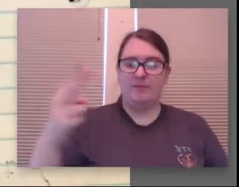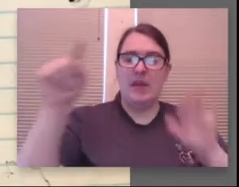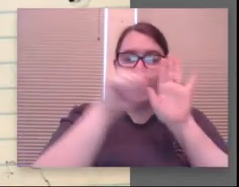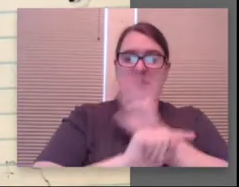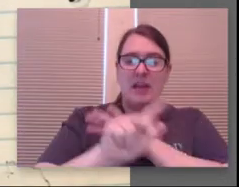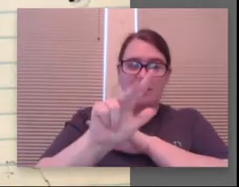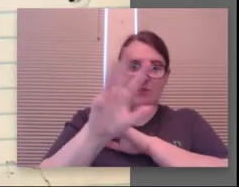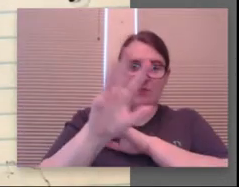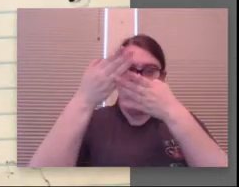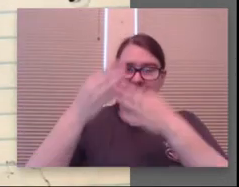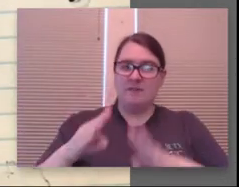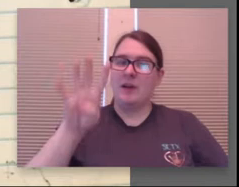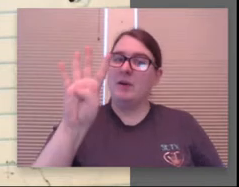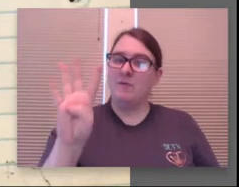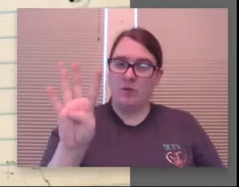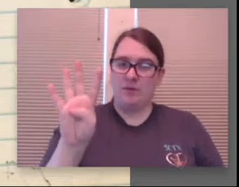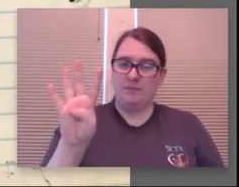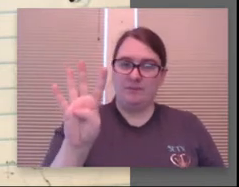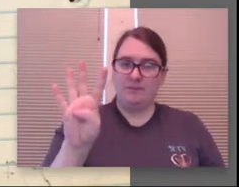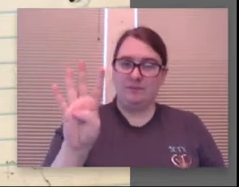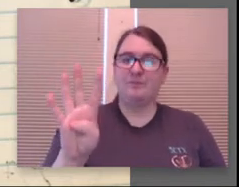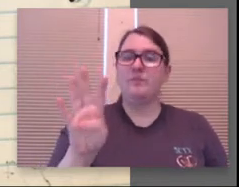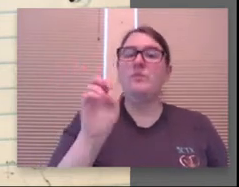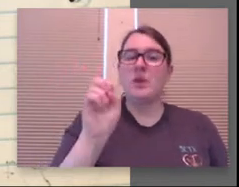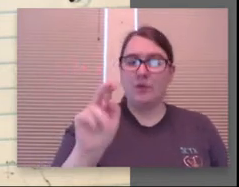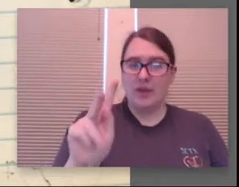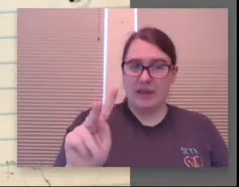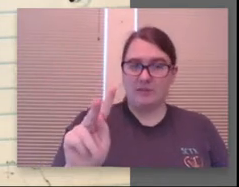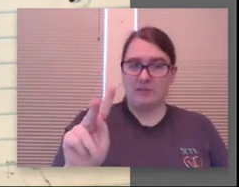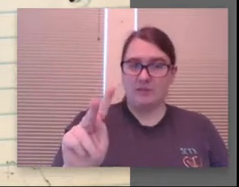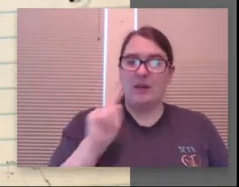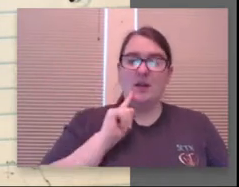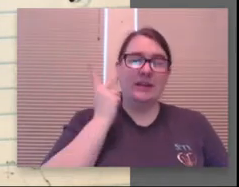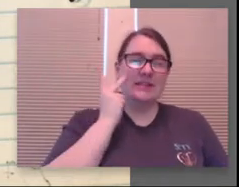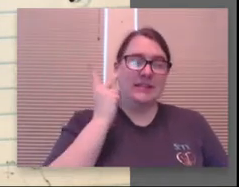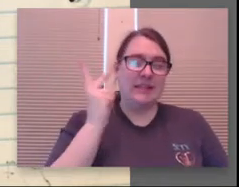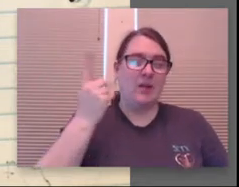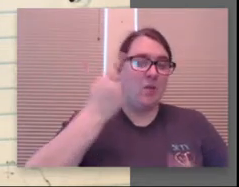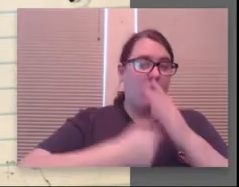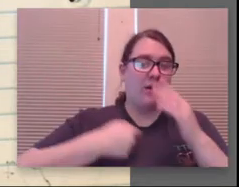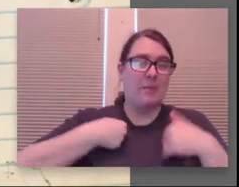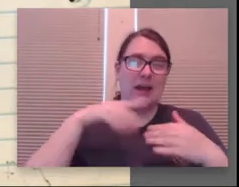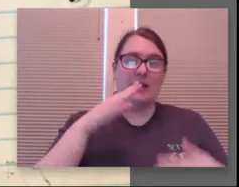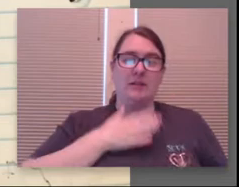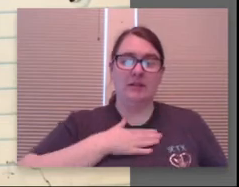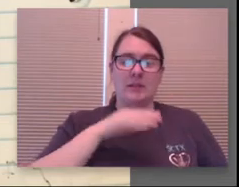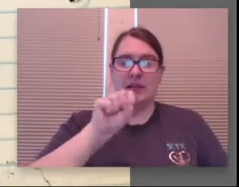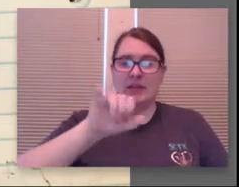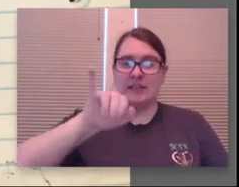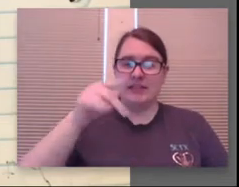2. Negative 36 divided by 4. Okay, let's see, what are